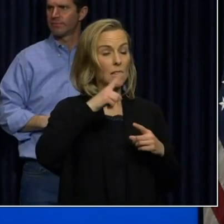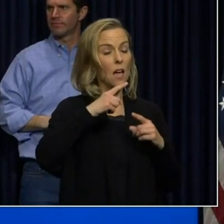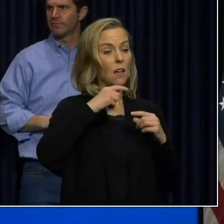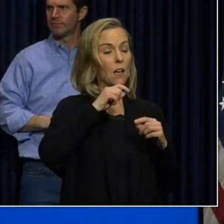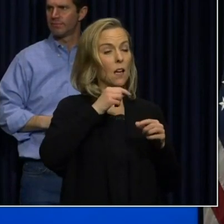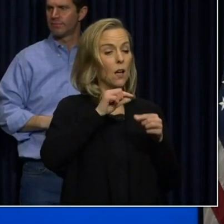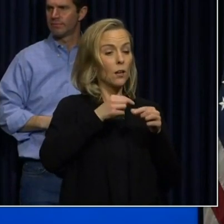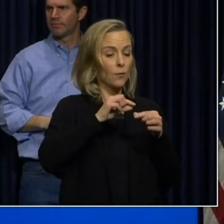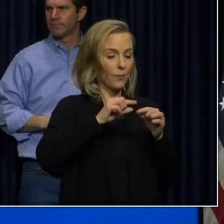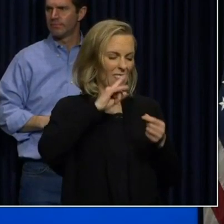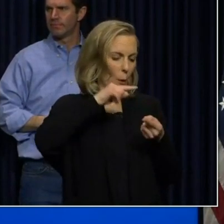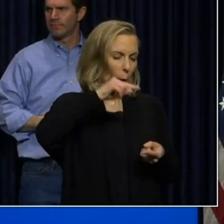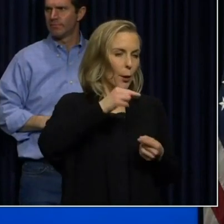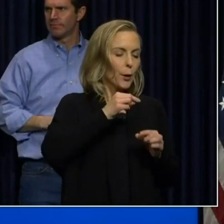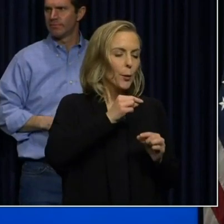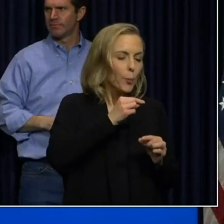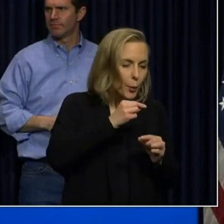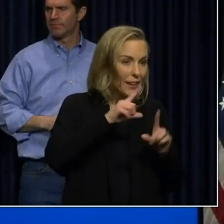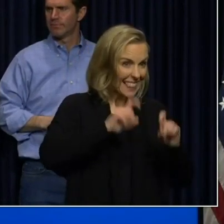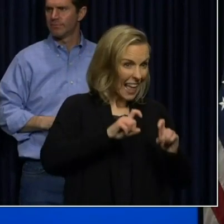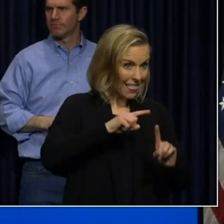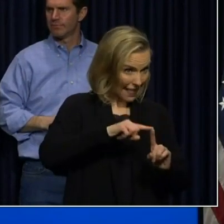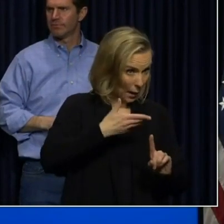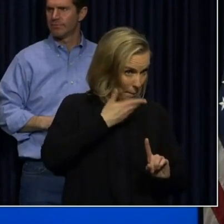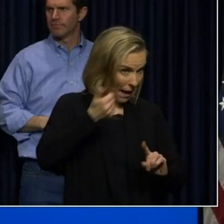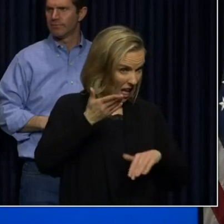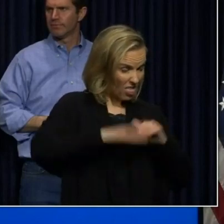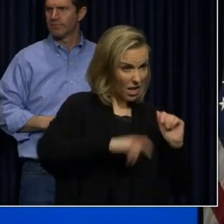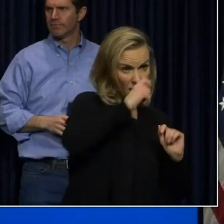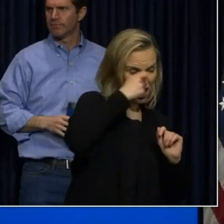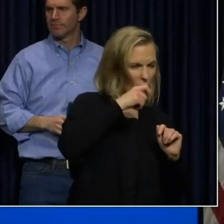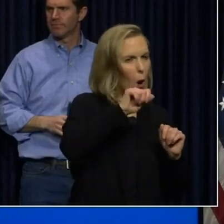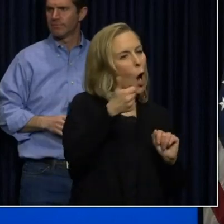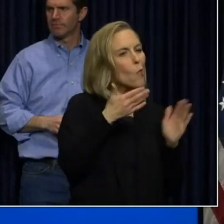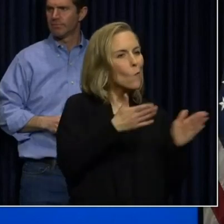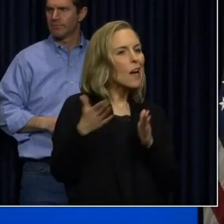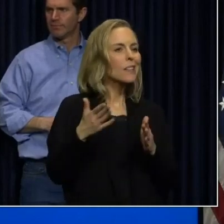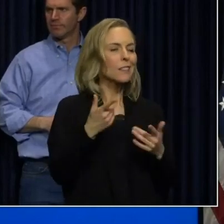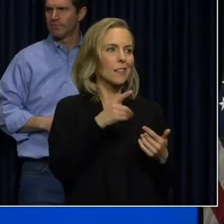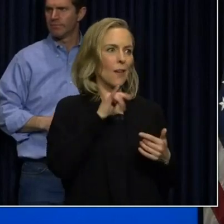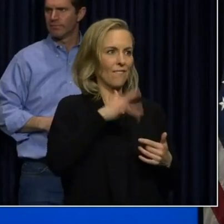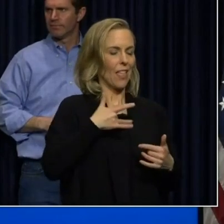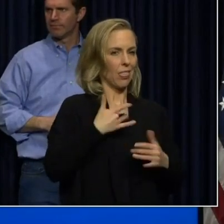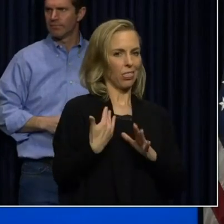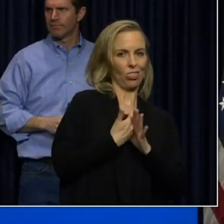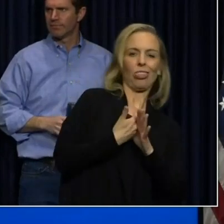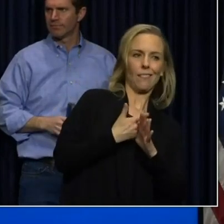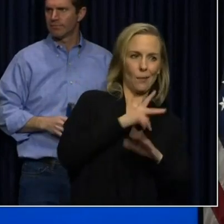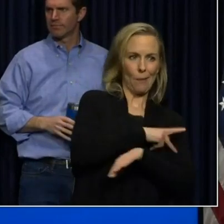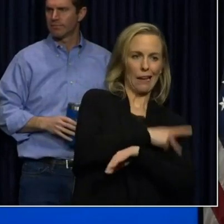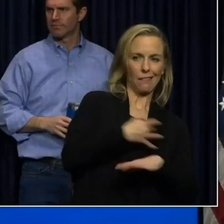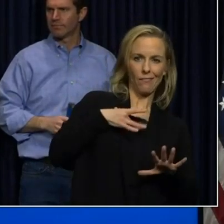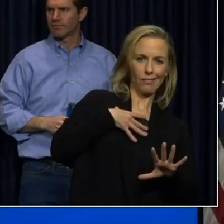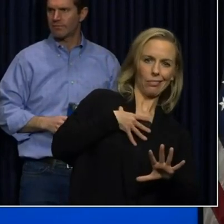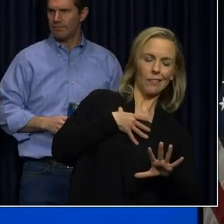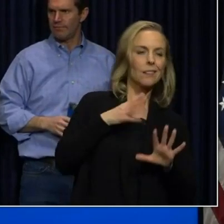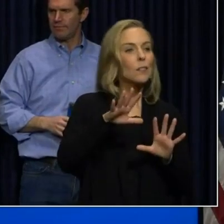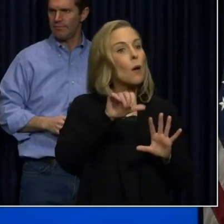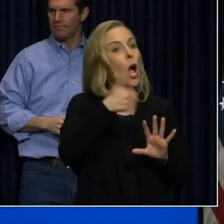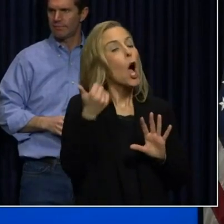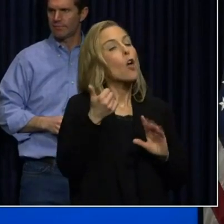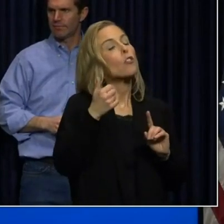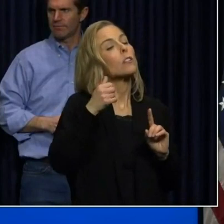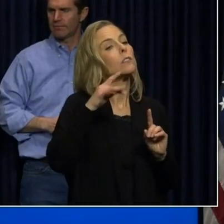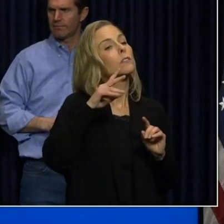as good or better, then obviously we're going to try to do ways that are not inconvenient for patients. So polymerase chain reaction test